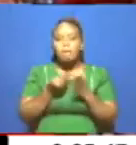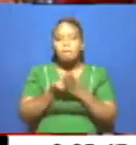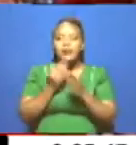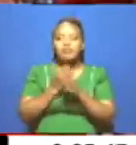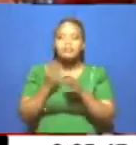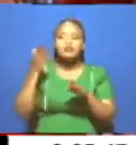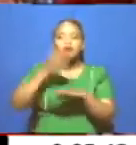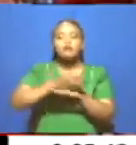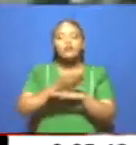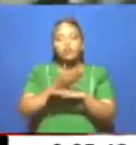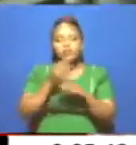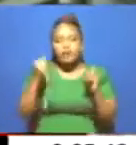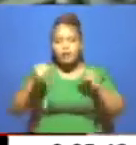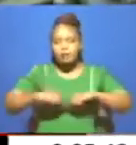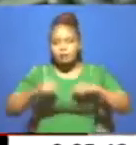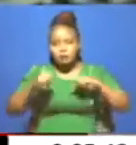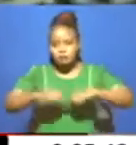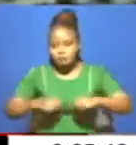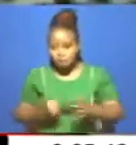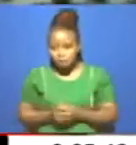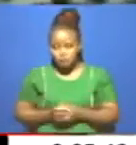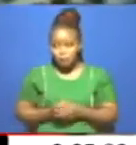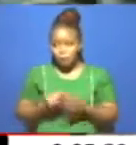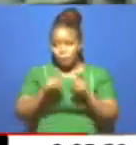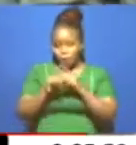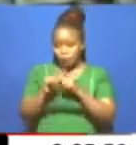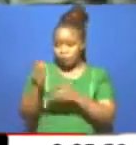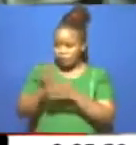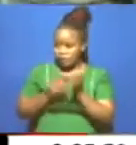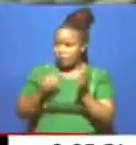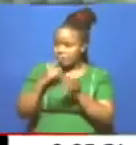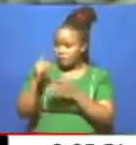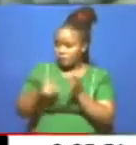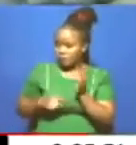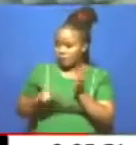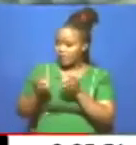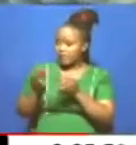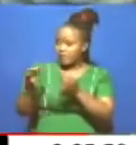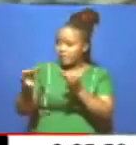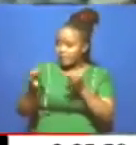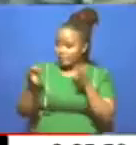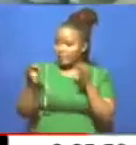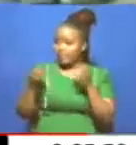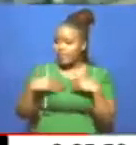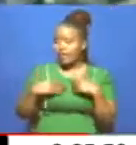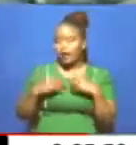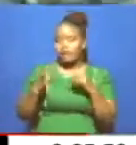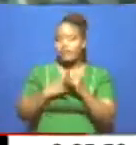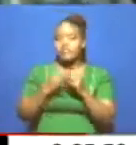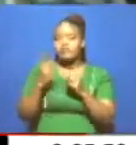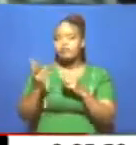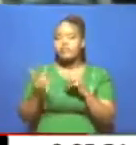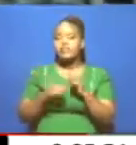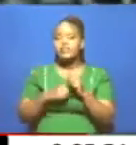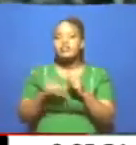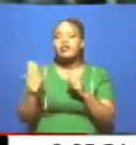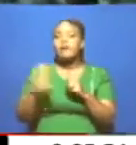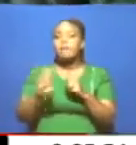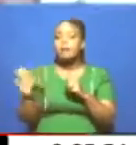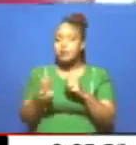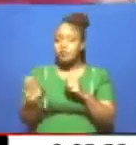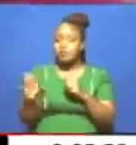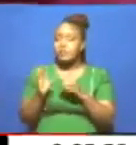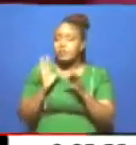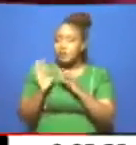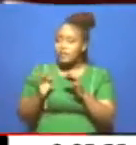section of MPs claiming Treasury has a fiscal deficit of 846 billion shillings and if allowed to borrow